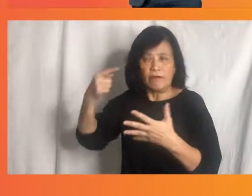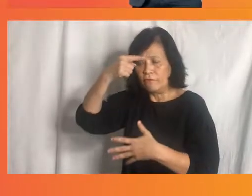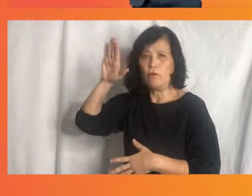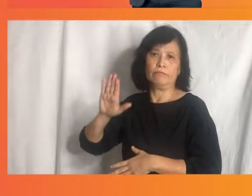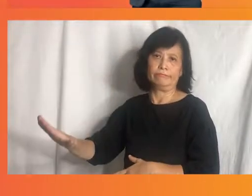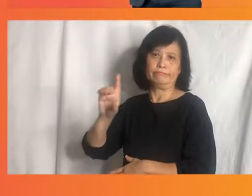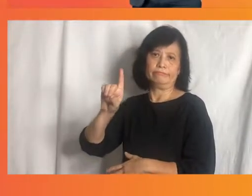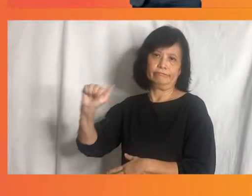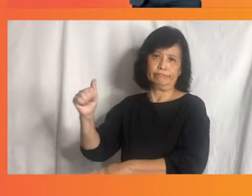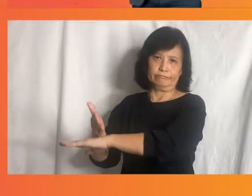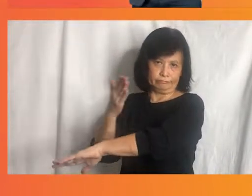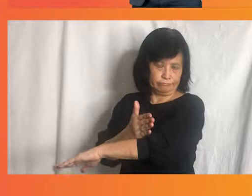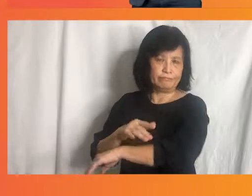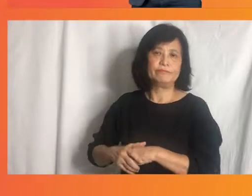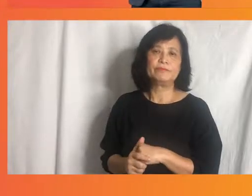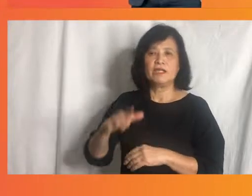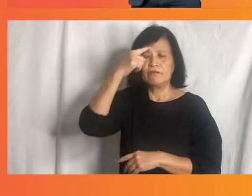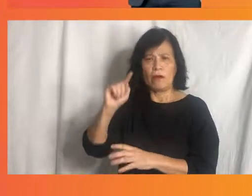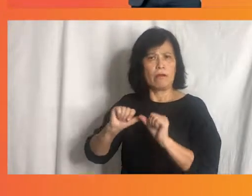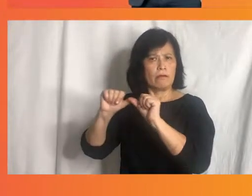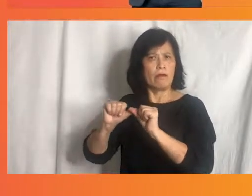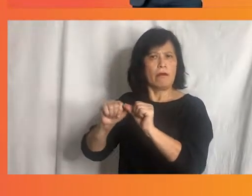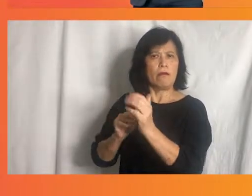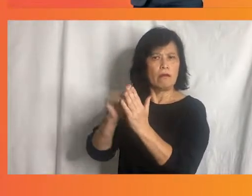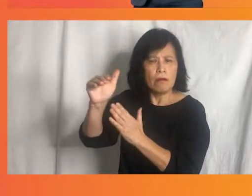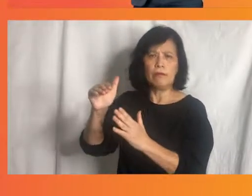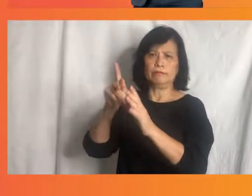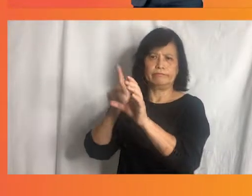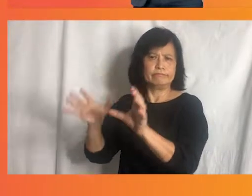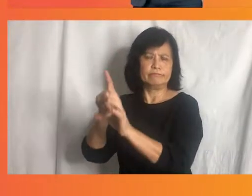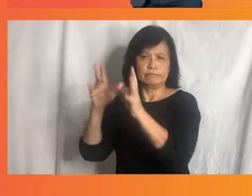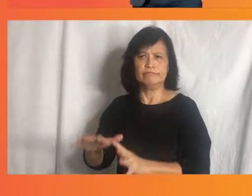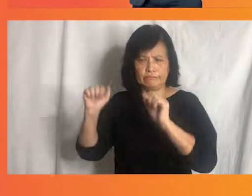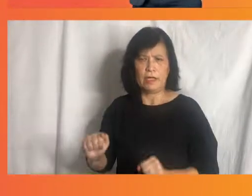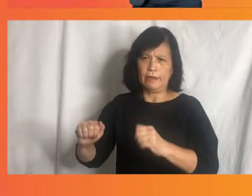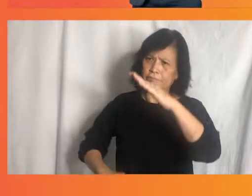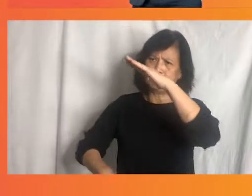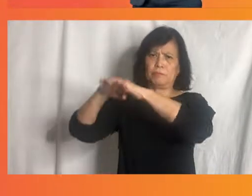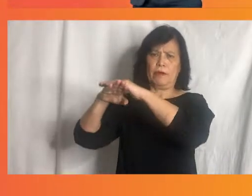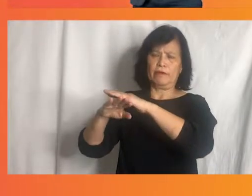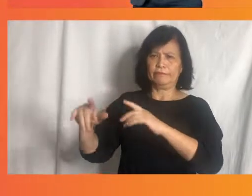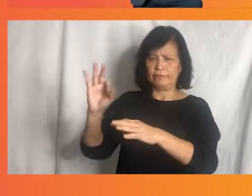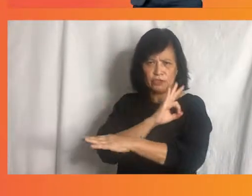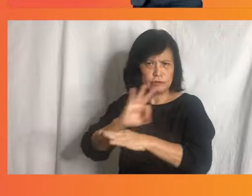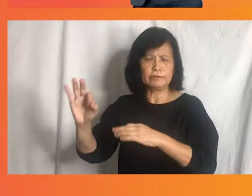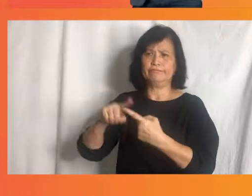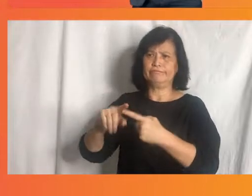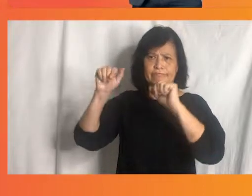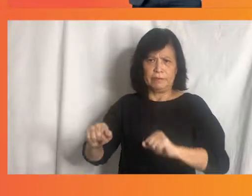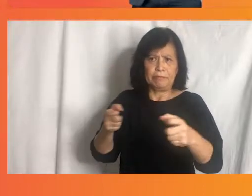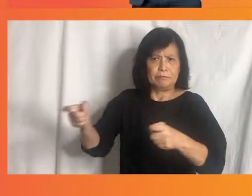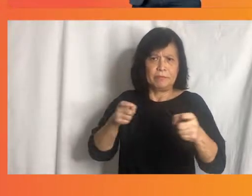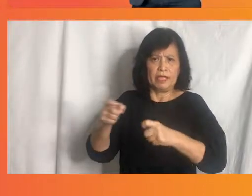impairments. Regular participation in exercise can optimize their physical function, manage functional decline,